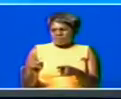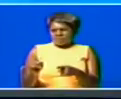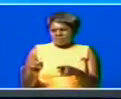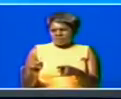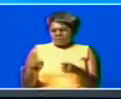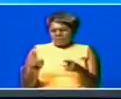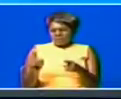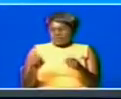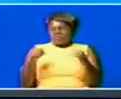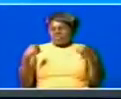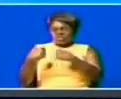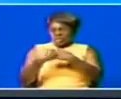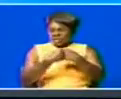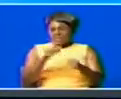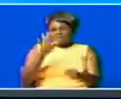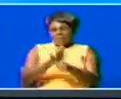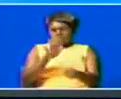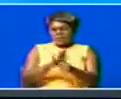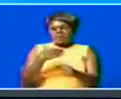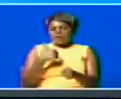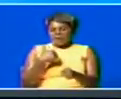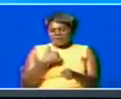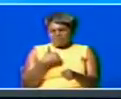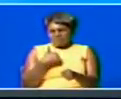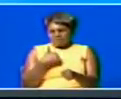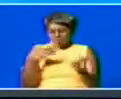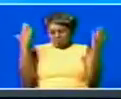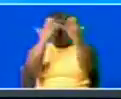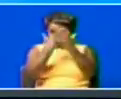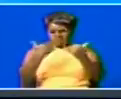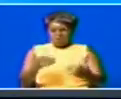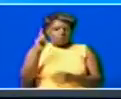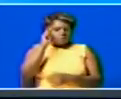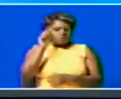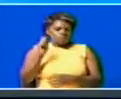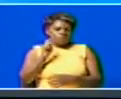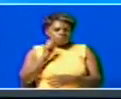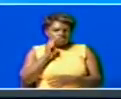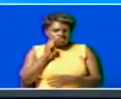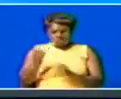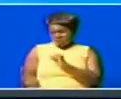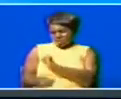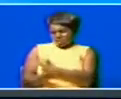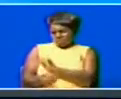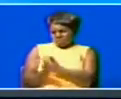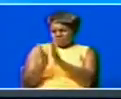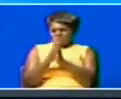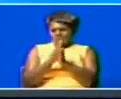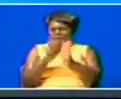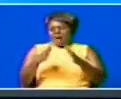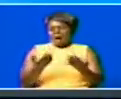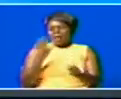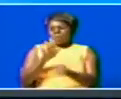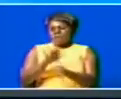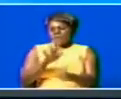even though they have to overcome seemingly insurmountable odds along the way. Tonight, Timothy Otieno tells us their story and how